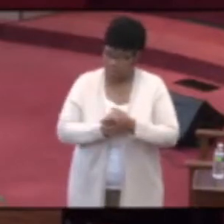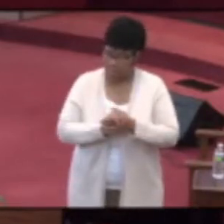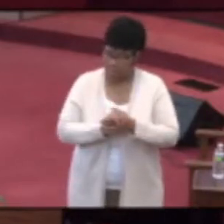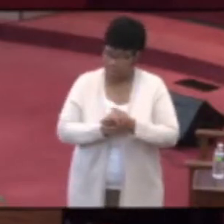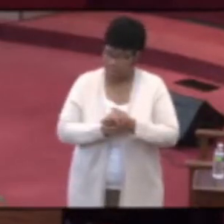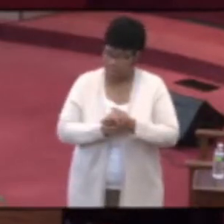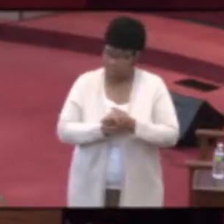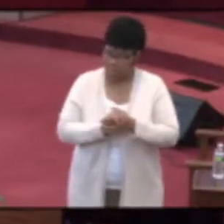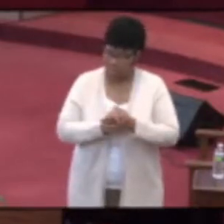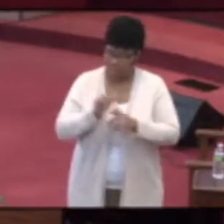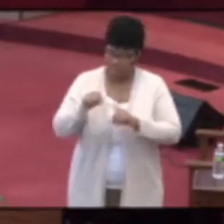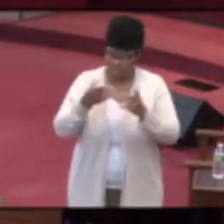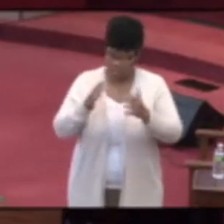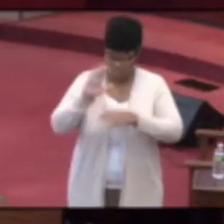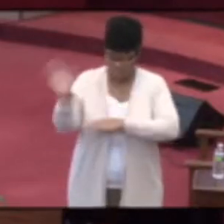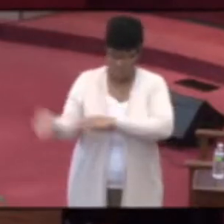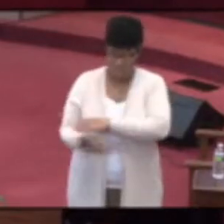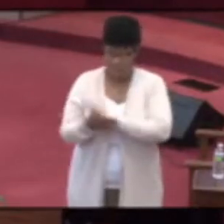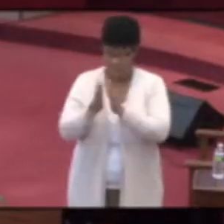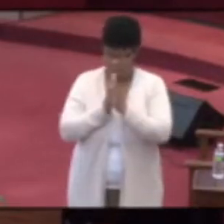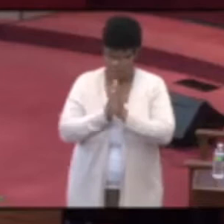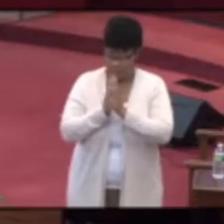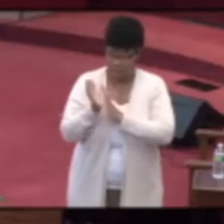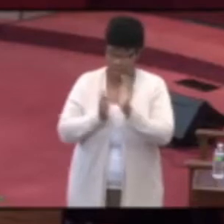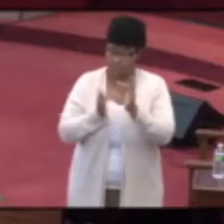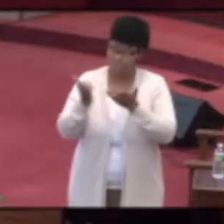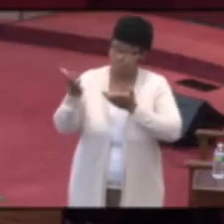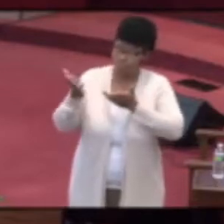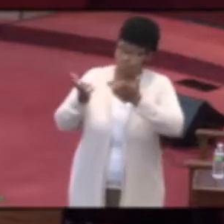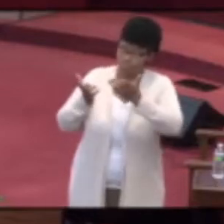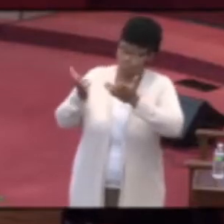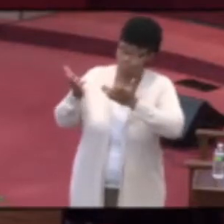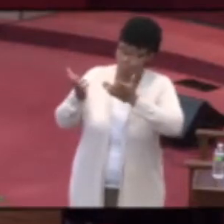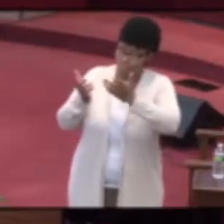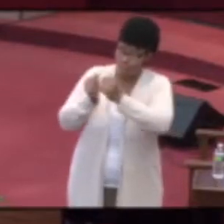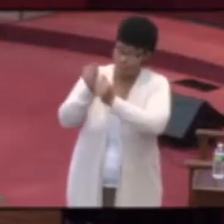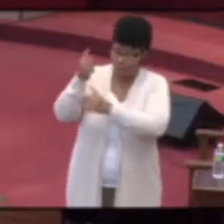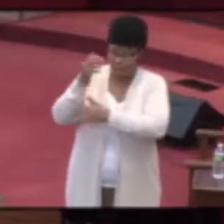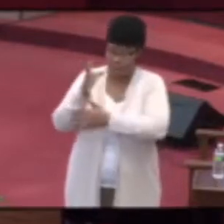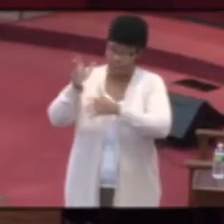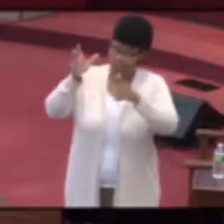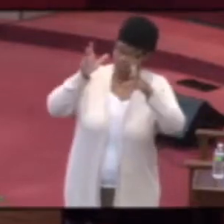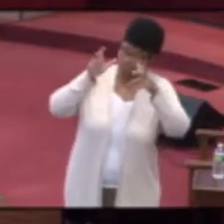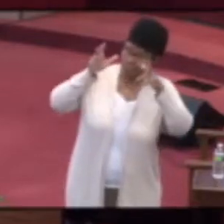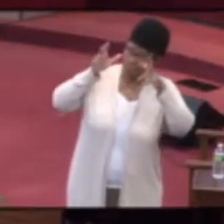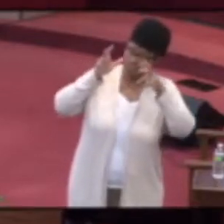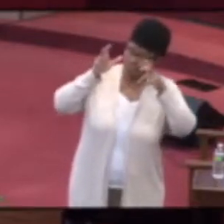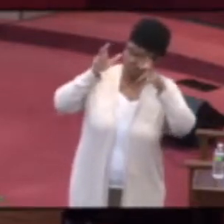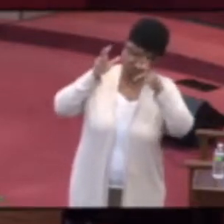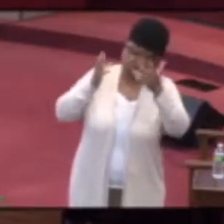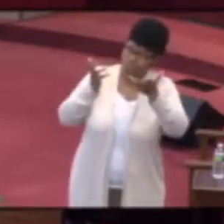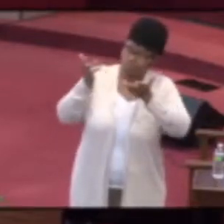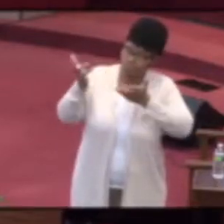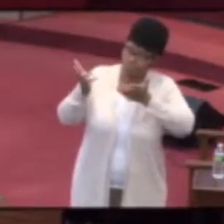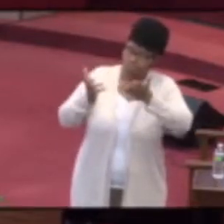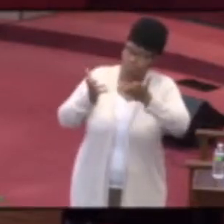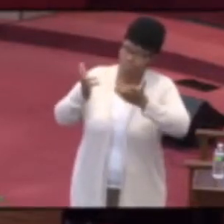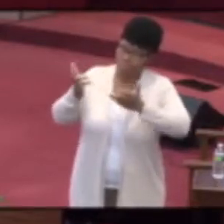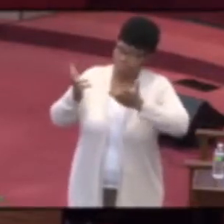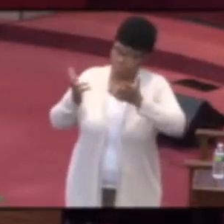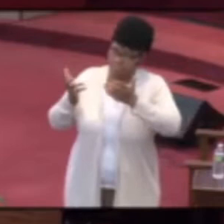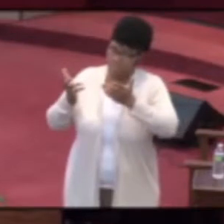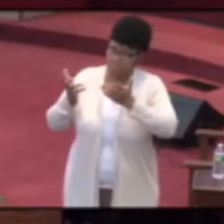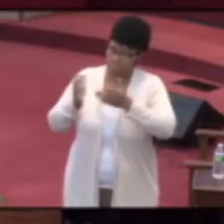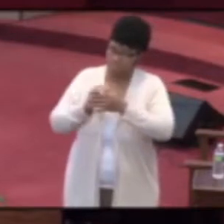After a whole night in prayer up on the mountainside, talking with God, listening to God, exchanging intimately in